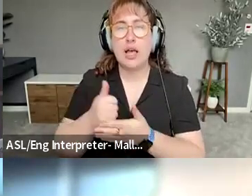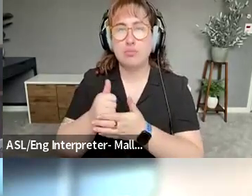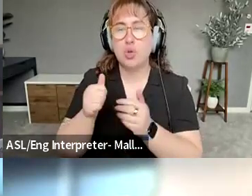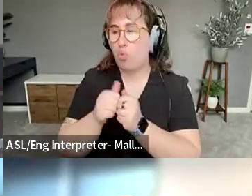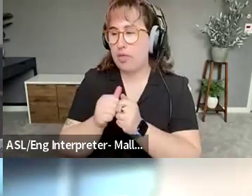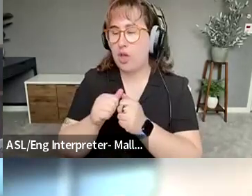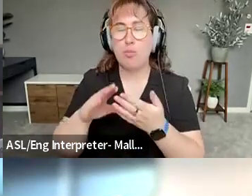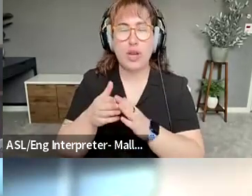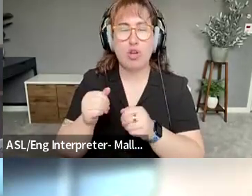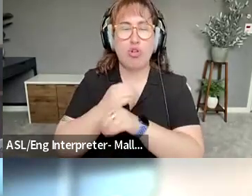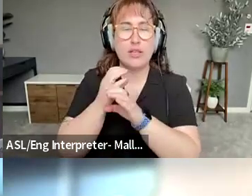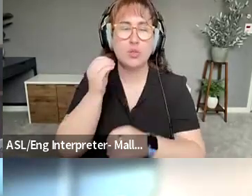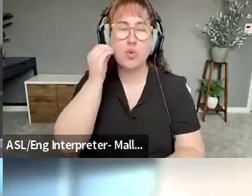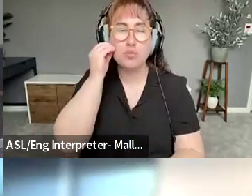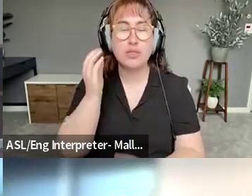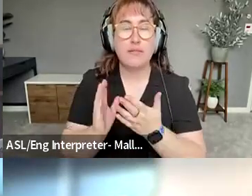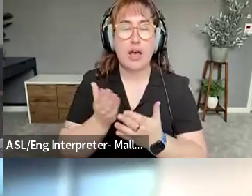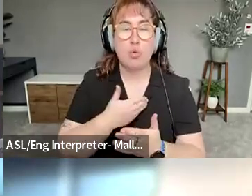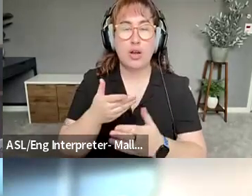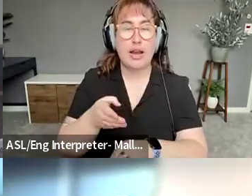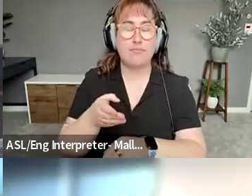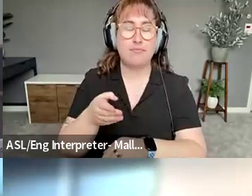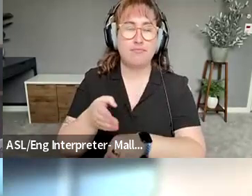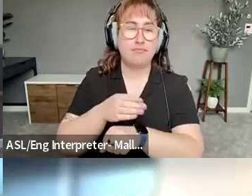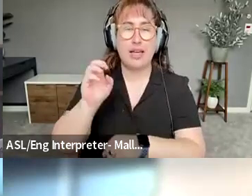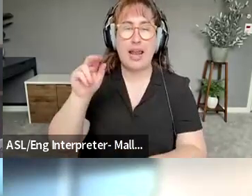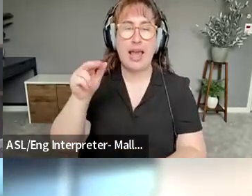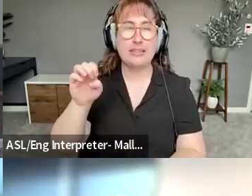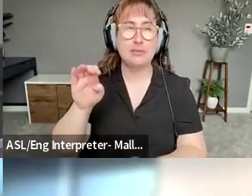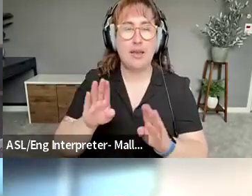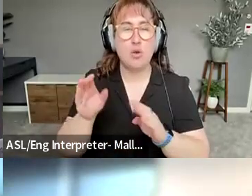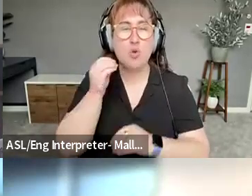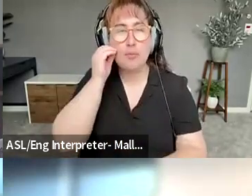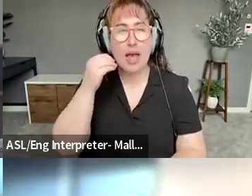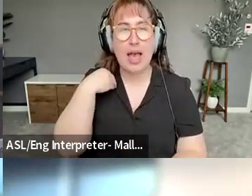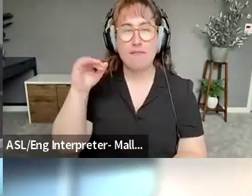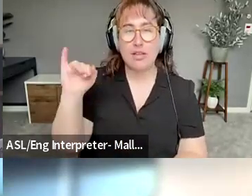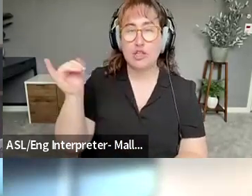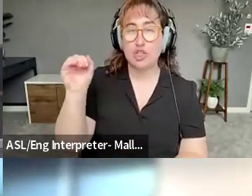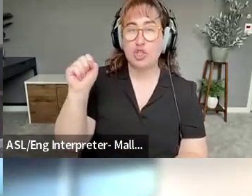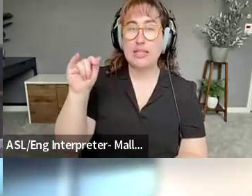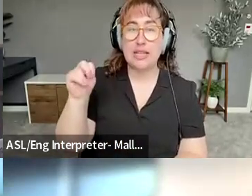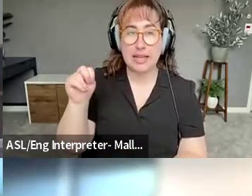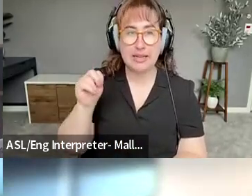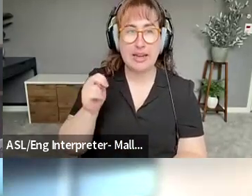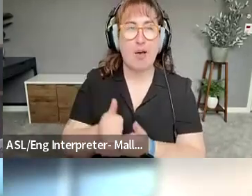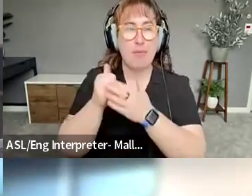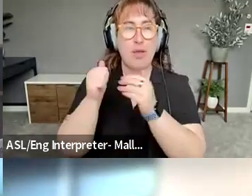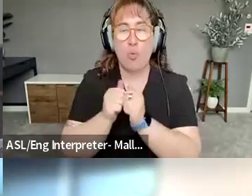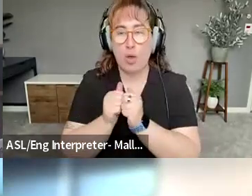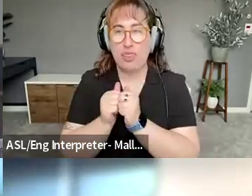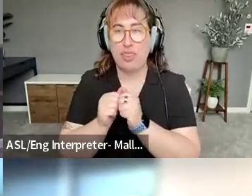crisis homes and some of our enhanced behavioral homes. We also have Jaslyn on. Good morning, Jaslyn, helping with, I